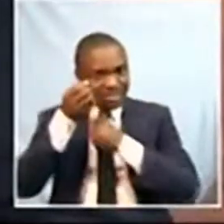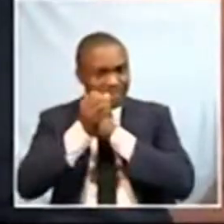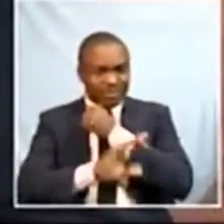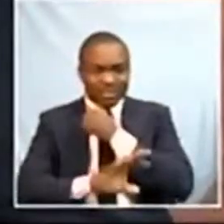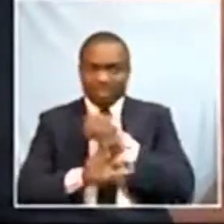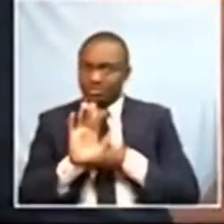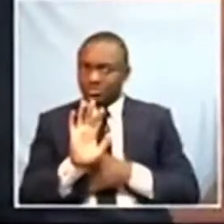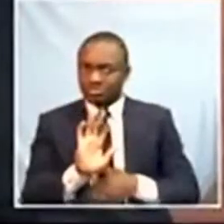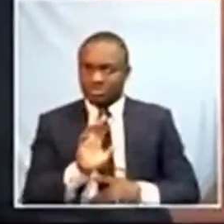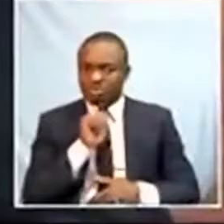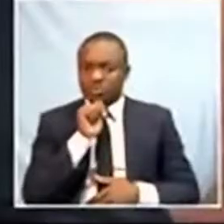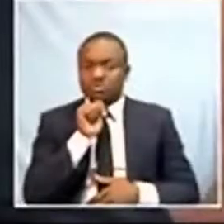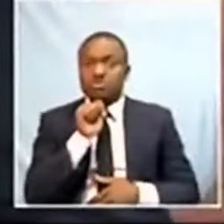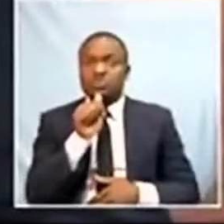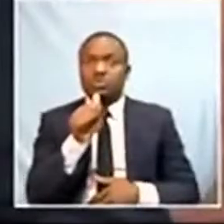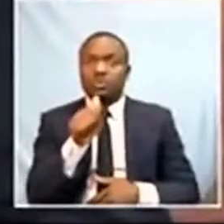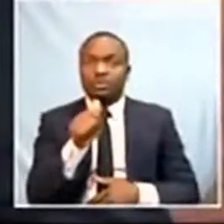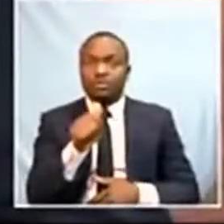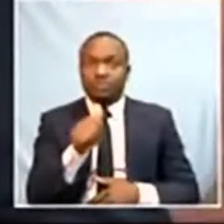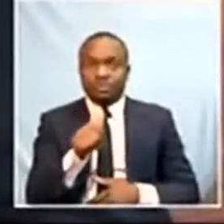You don't.